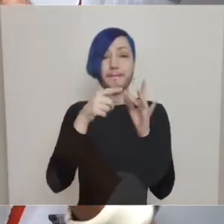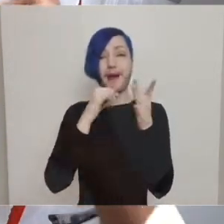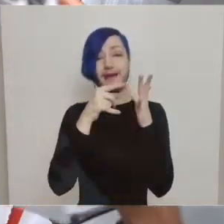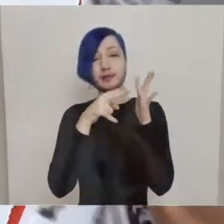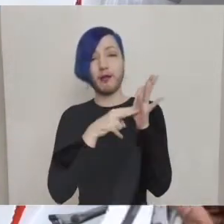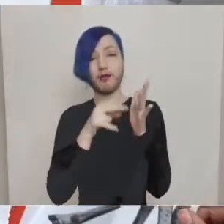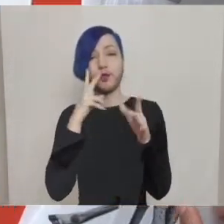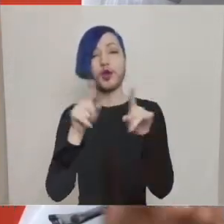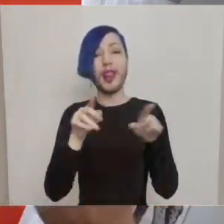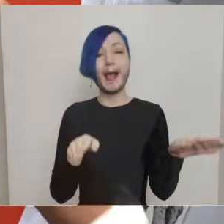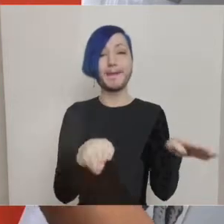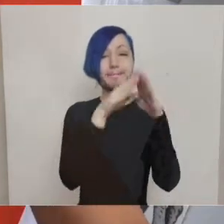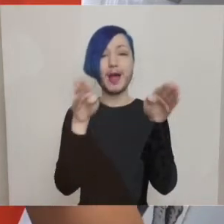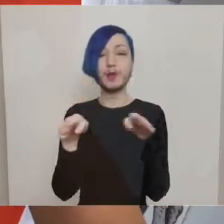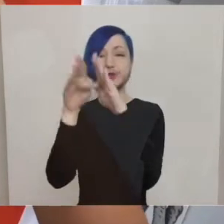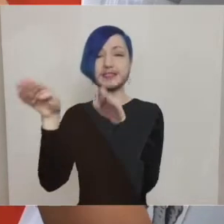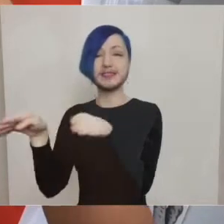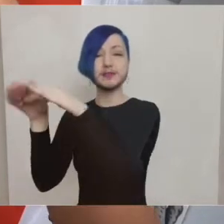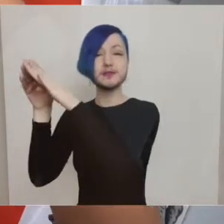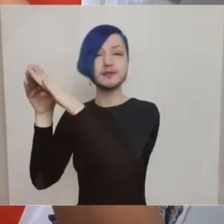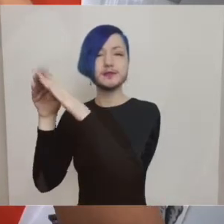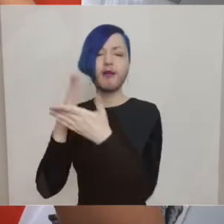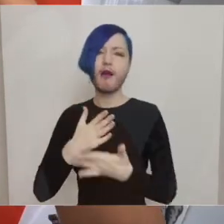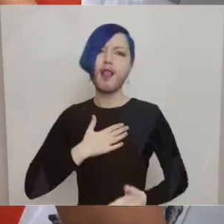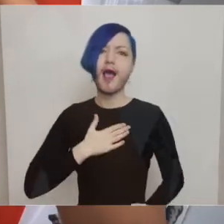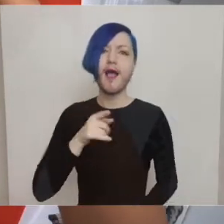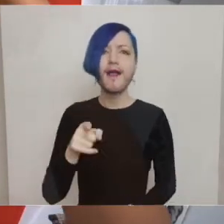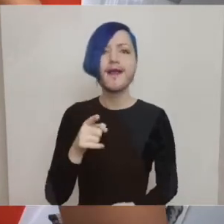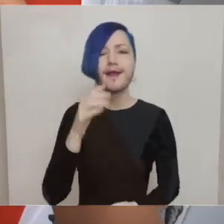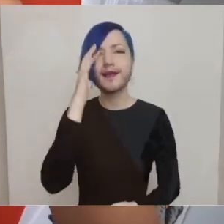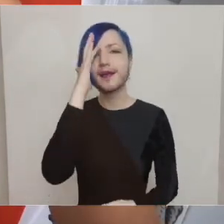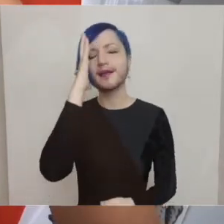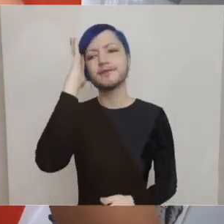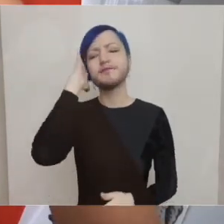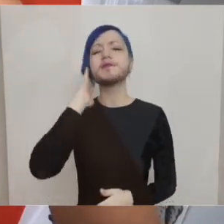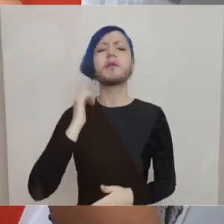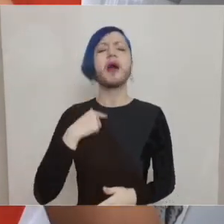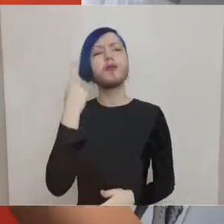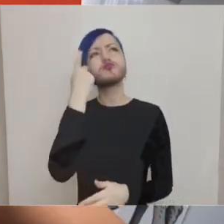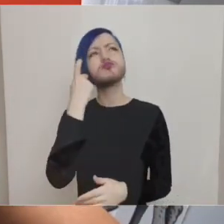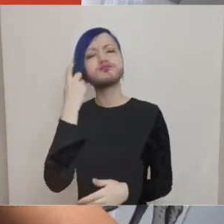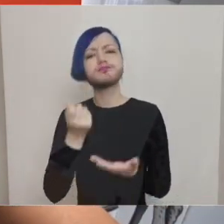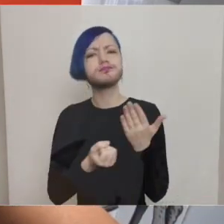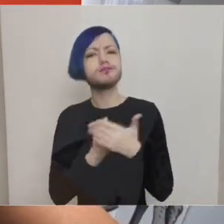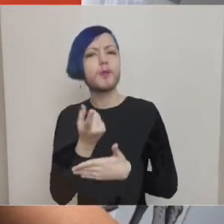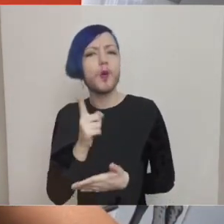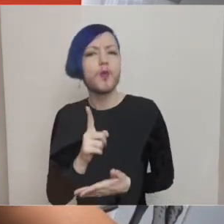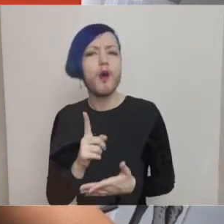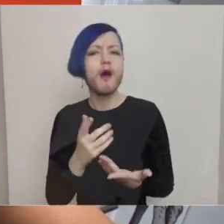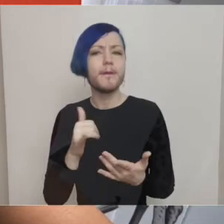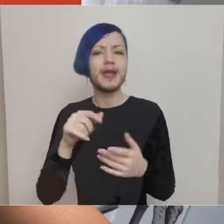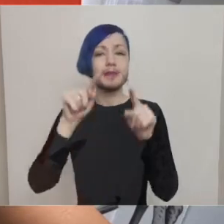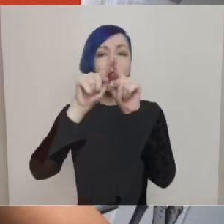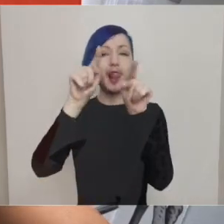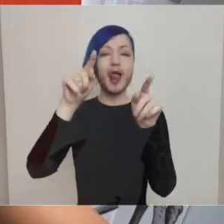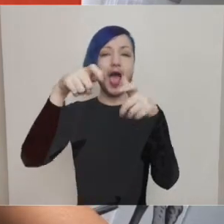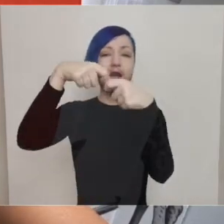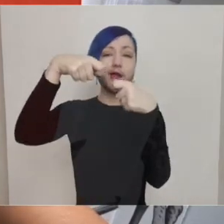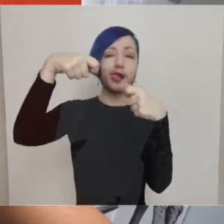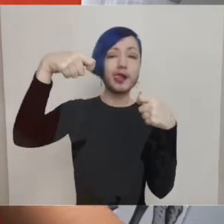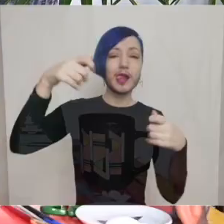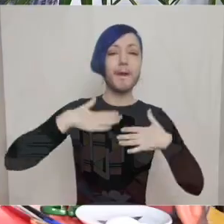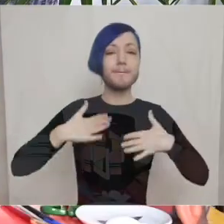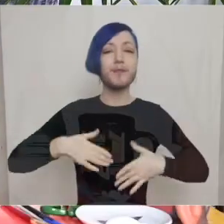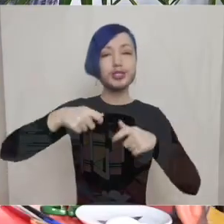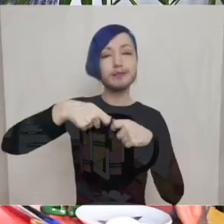and I really like that. And I was wondering what could happen if we kind of elongated the